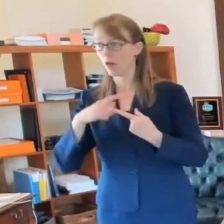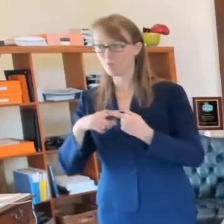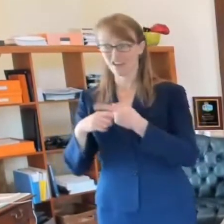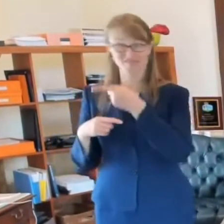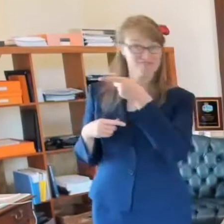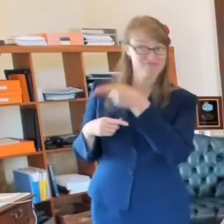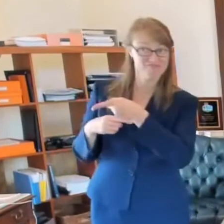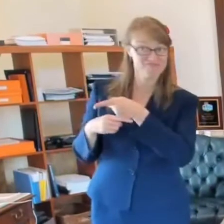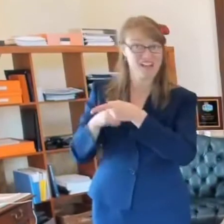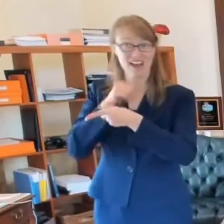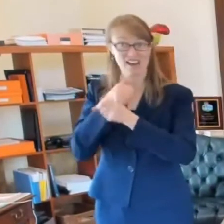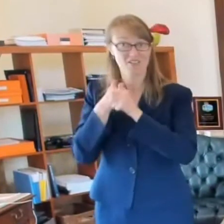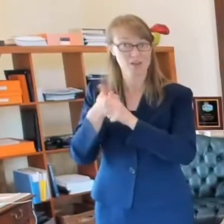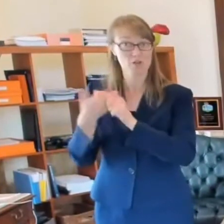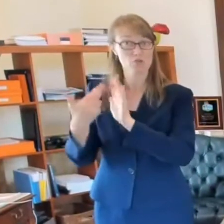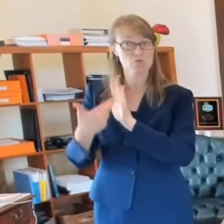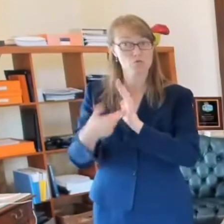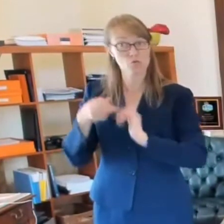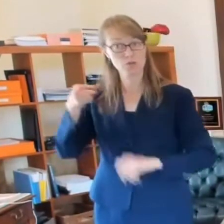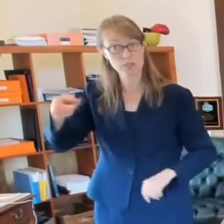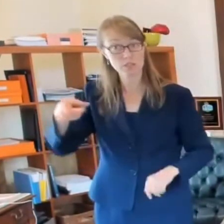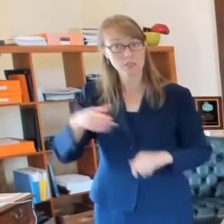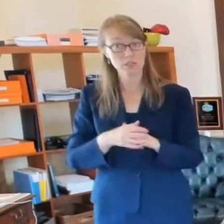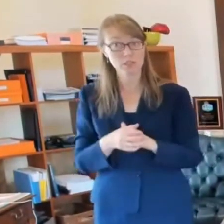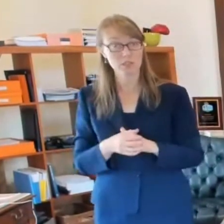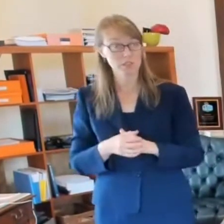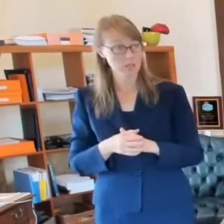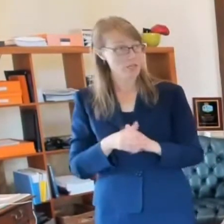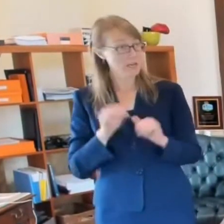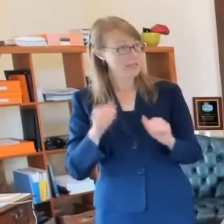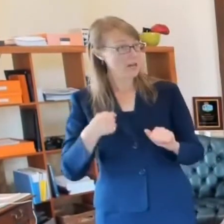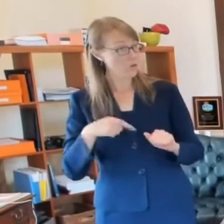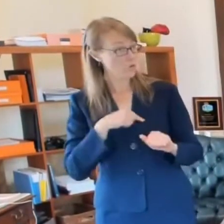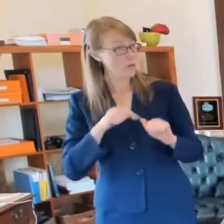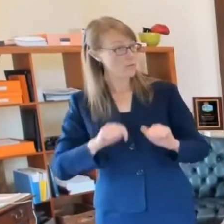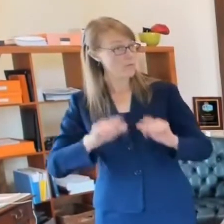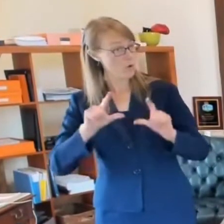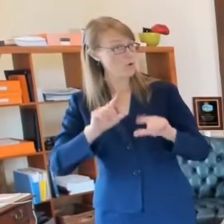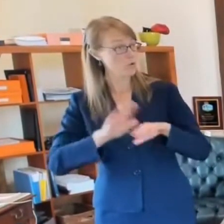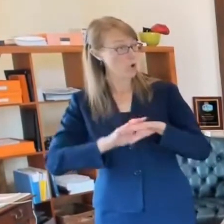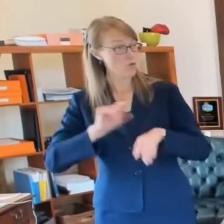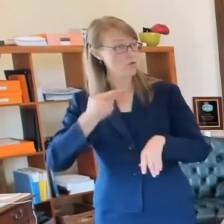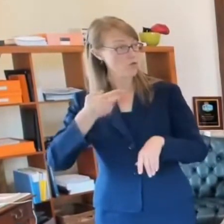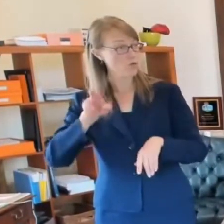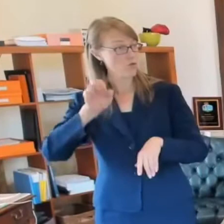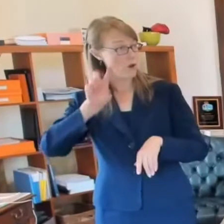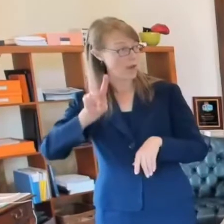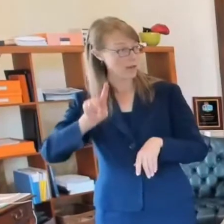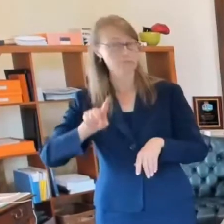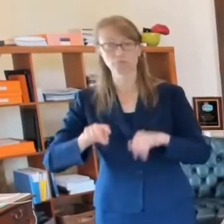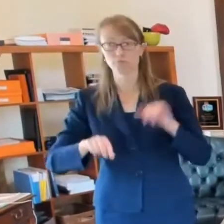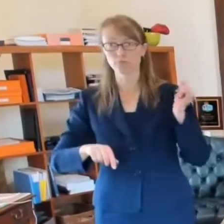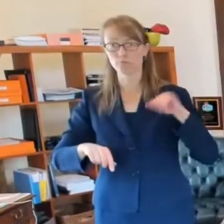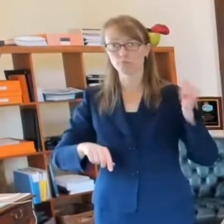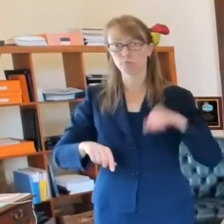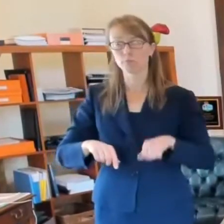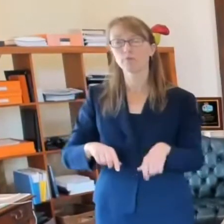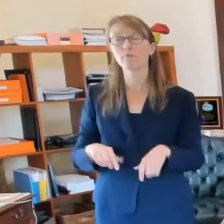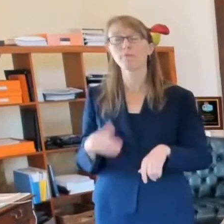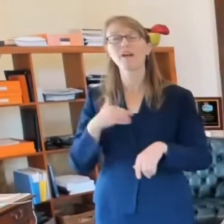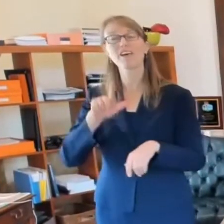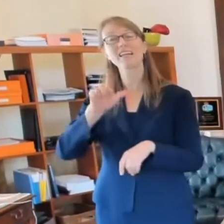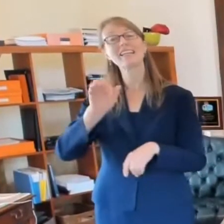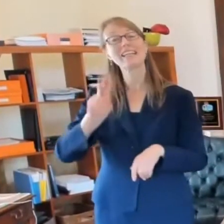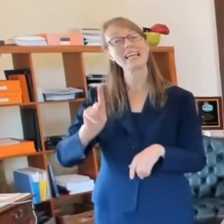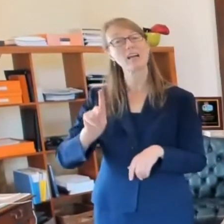the public. The best thing to do, and can we just post this on the thread? There's a link that where